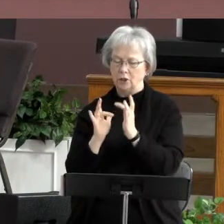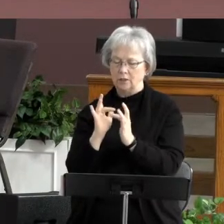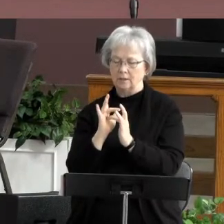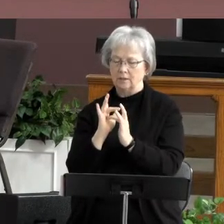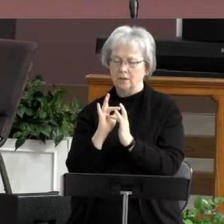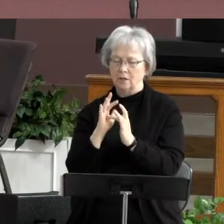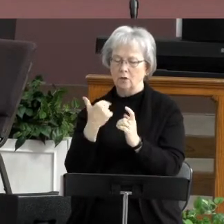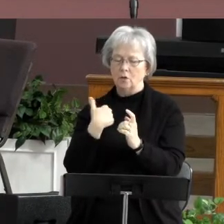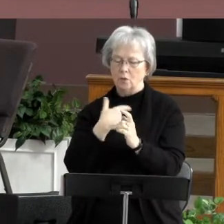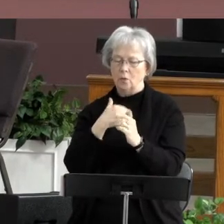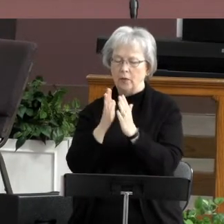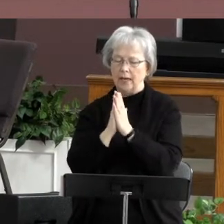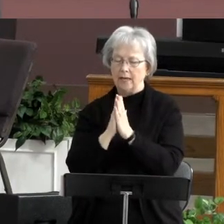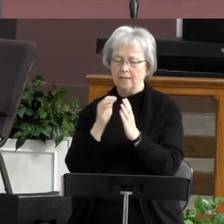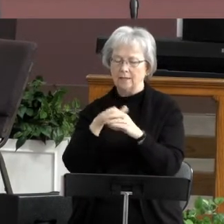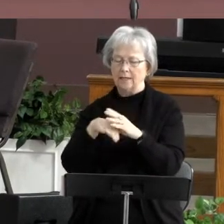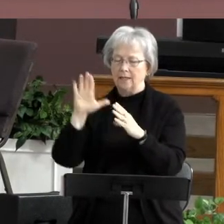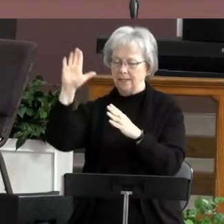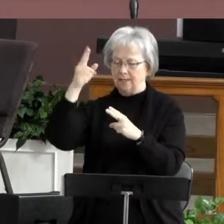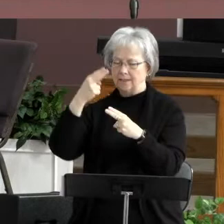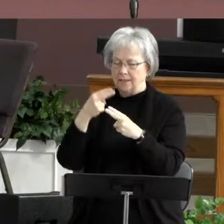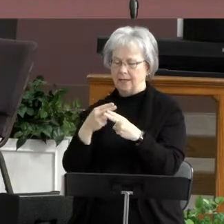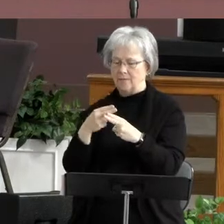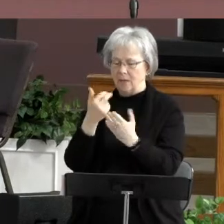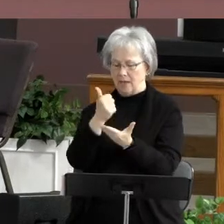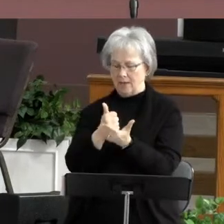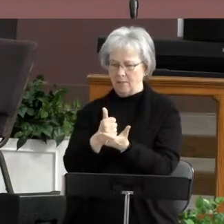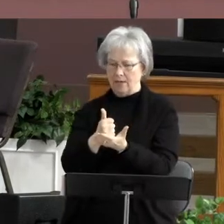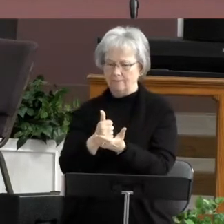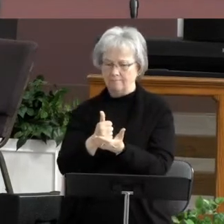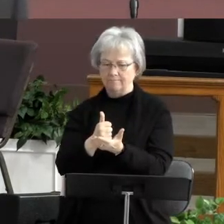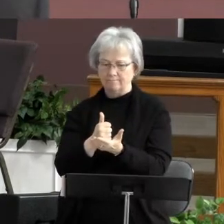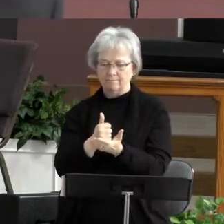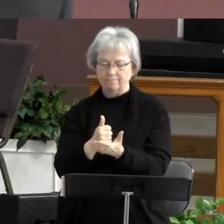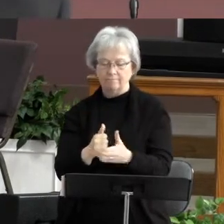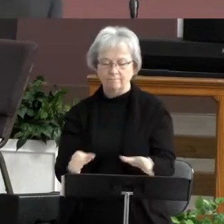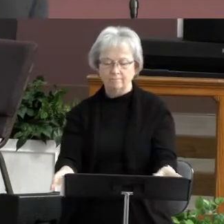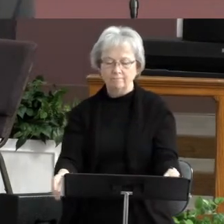We ask these things in His name. Amen.